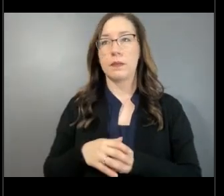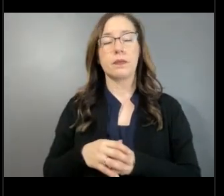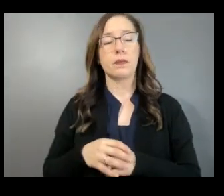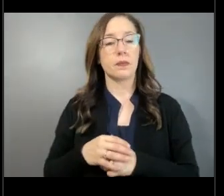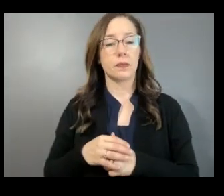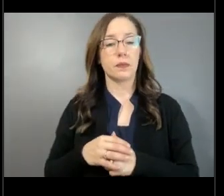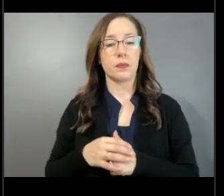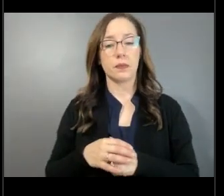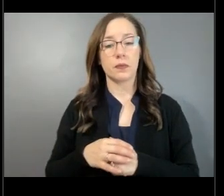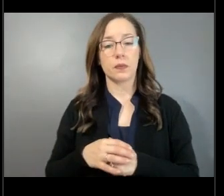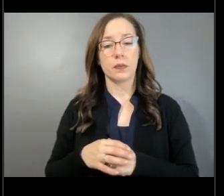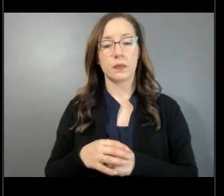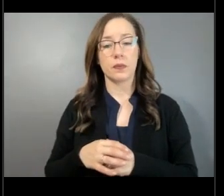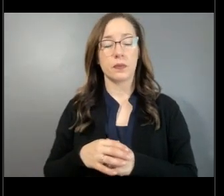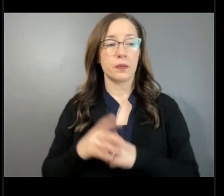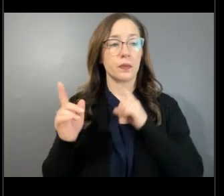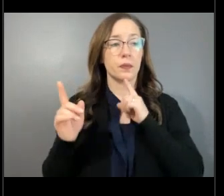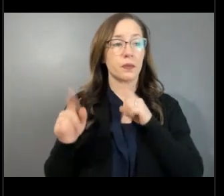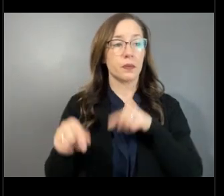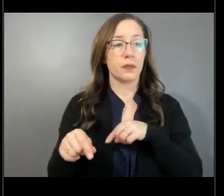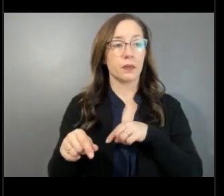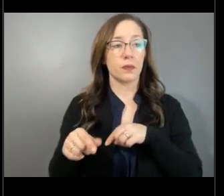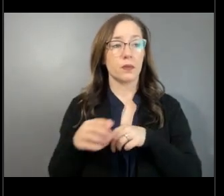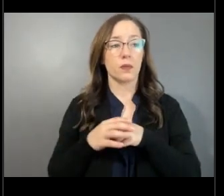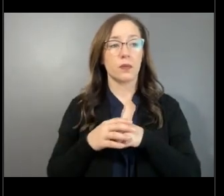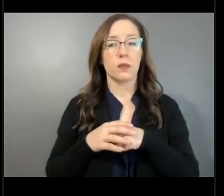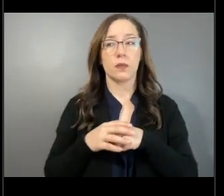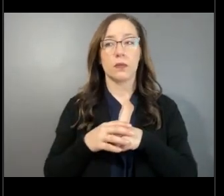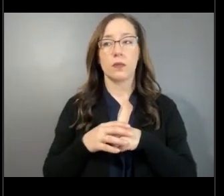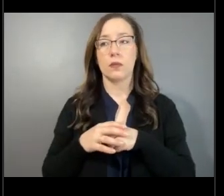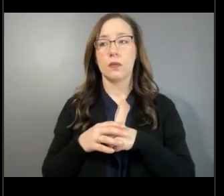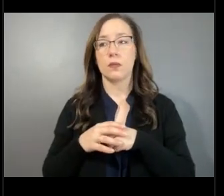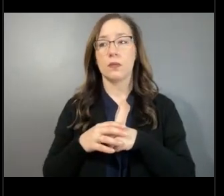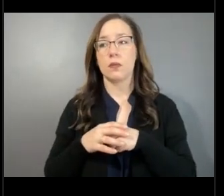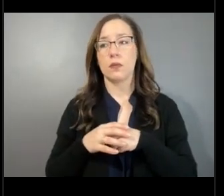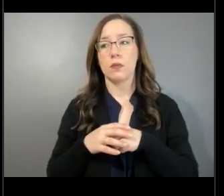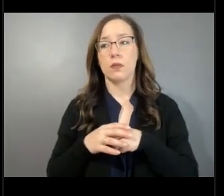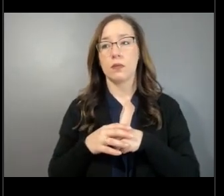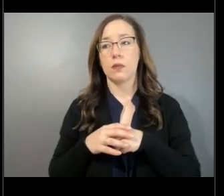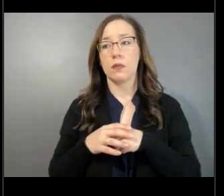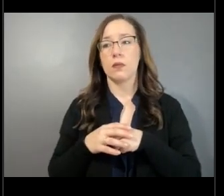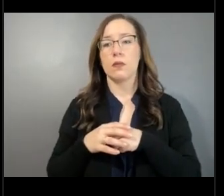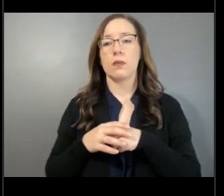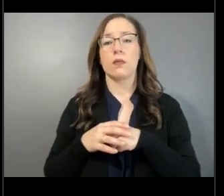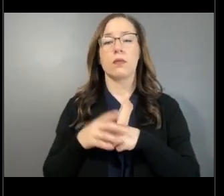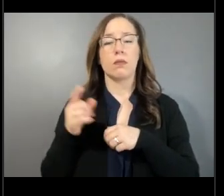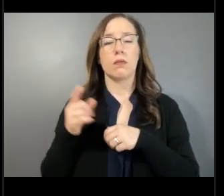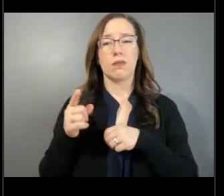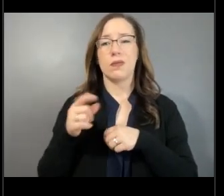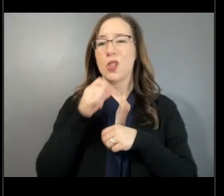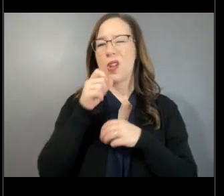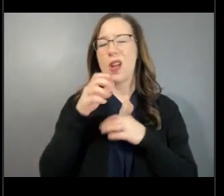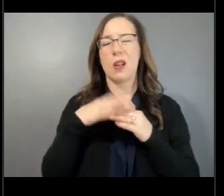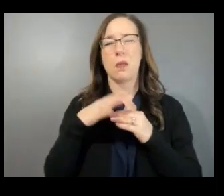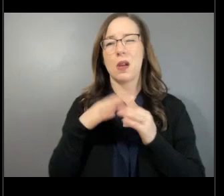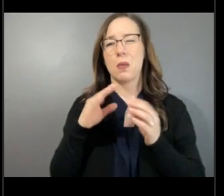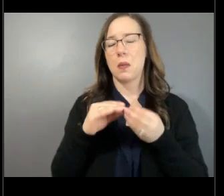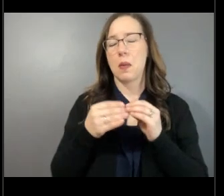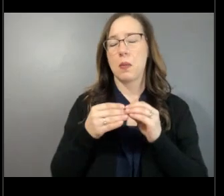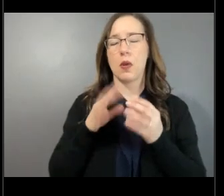know. And the answer is there's not a minimum number of total